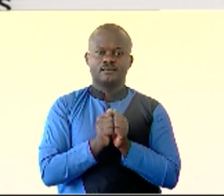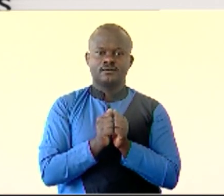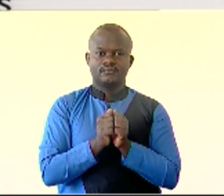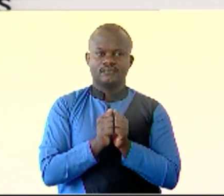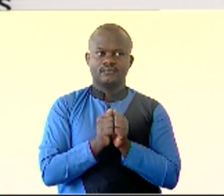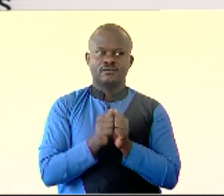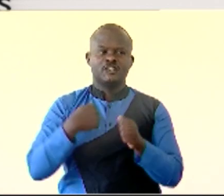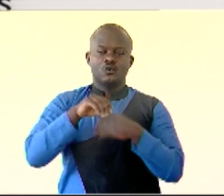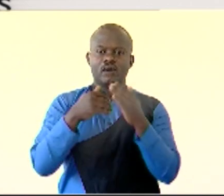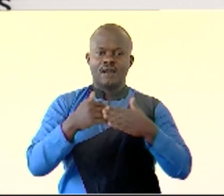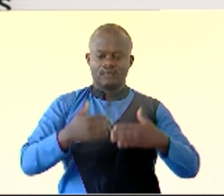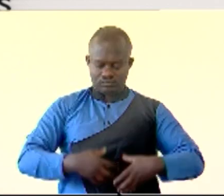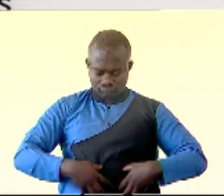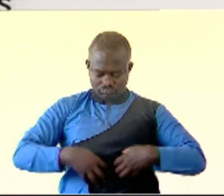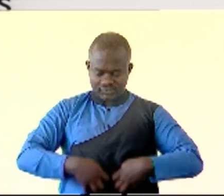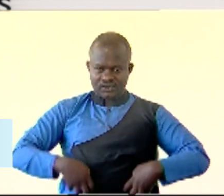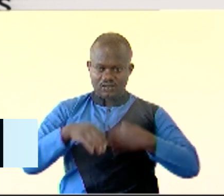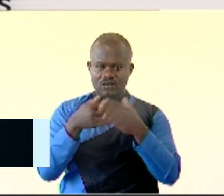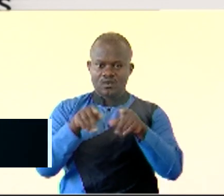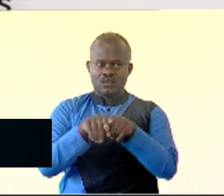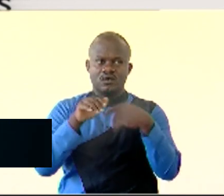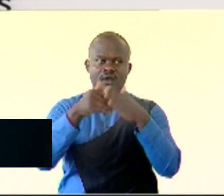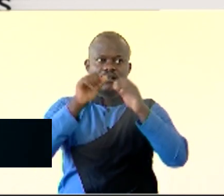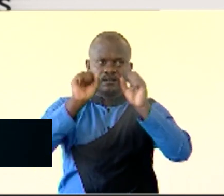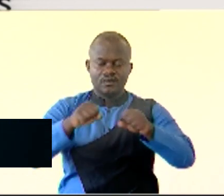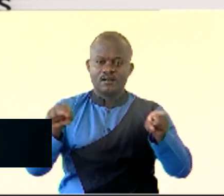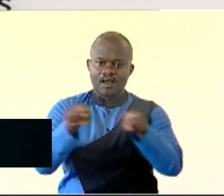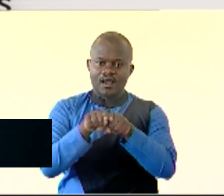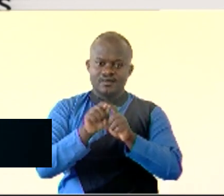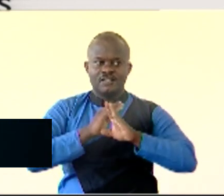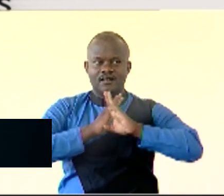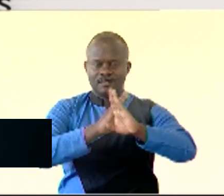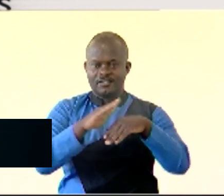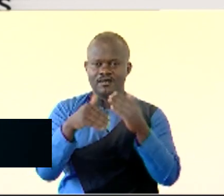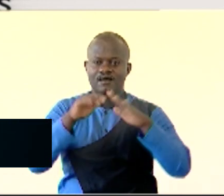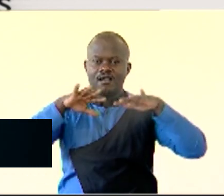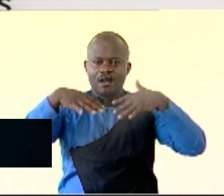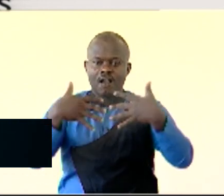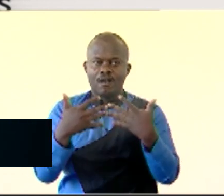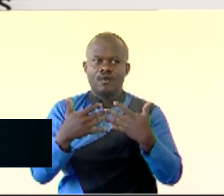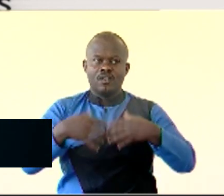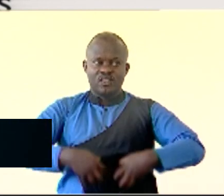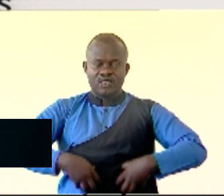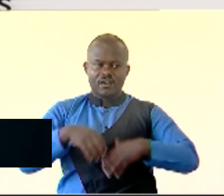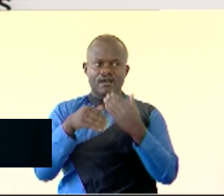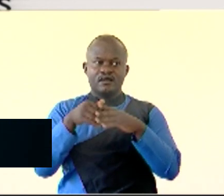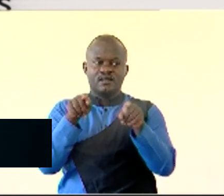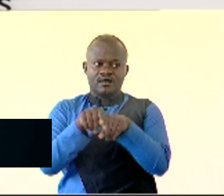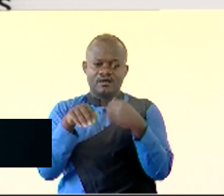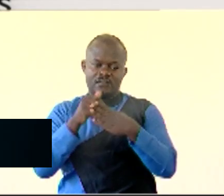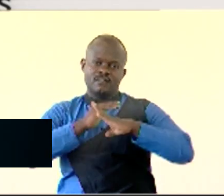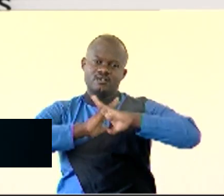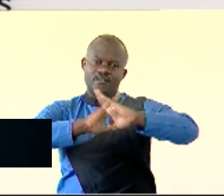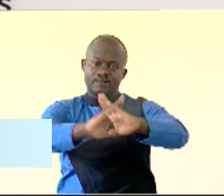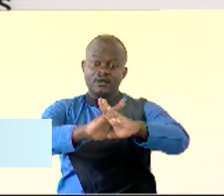We have the stomacher. Stomacher also can also act as a line of defense. How does the stomacher act as a line of defense?